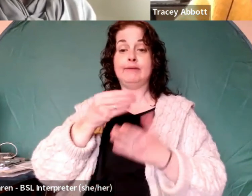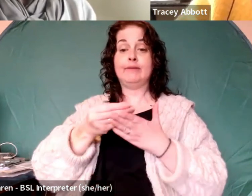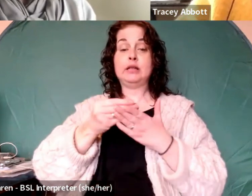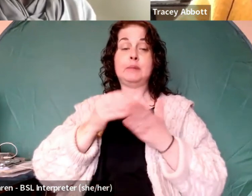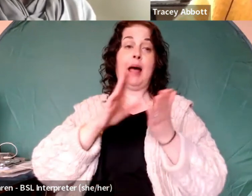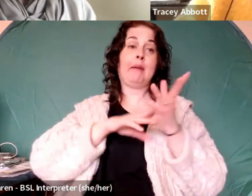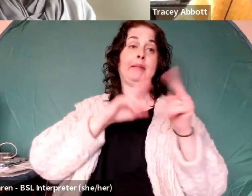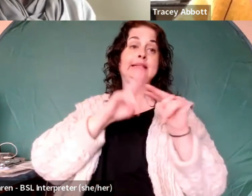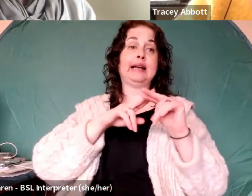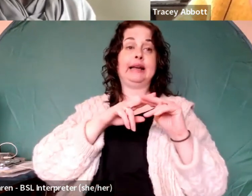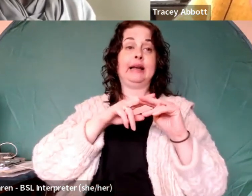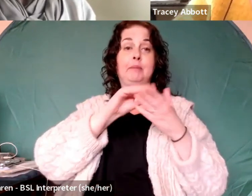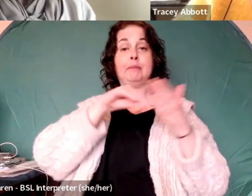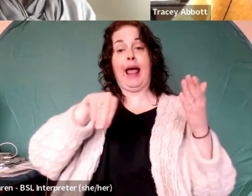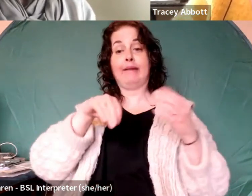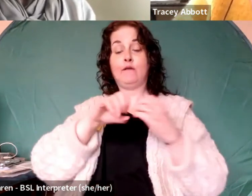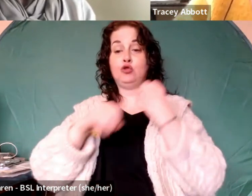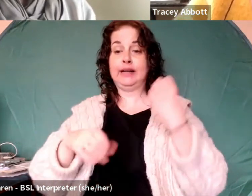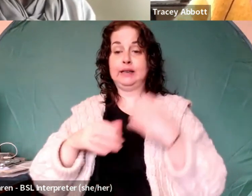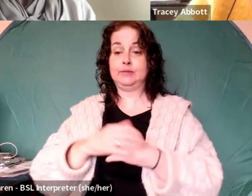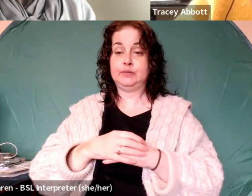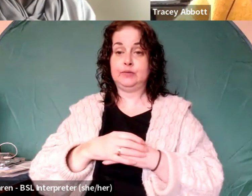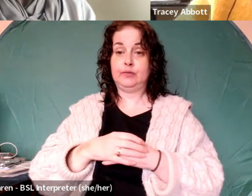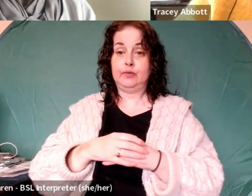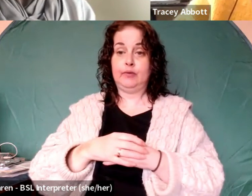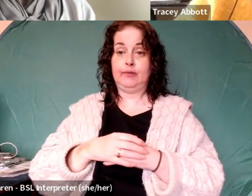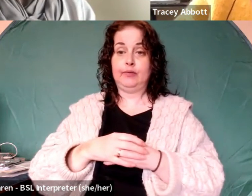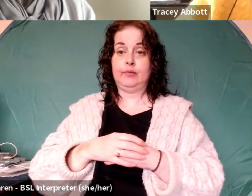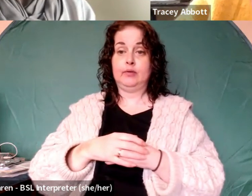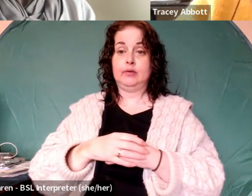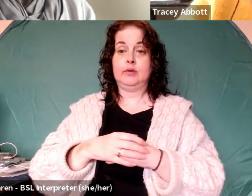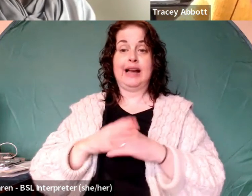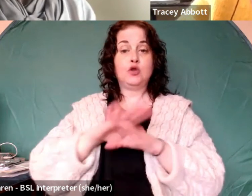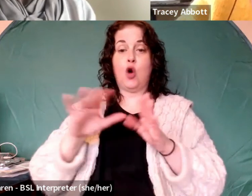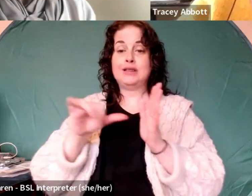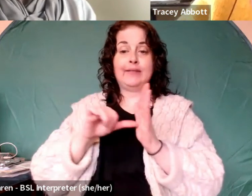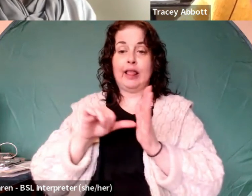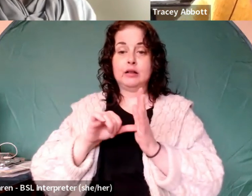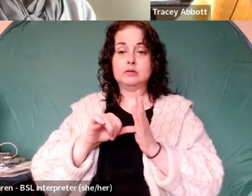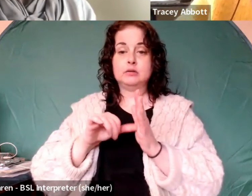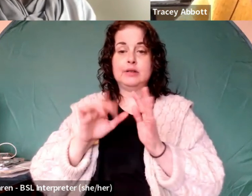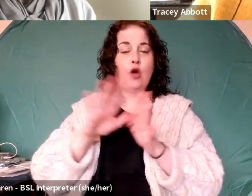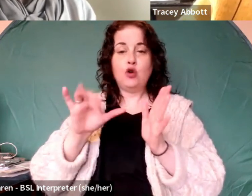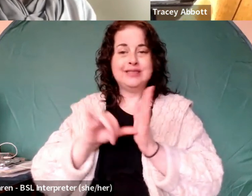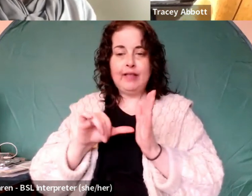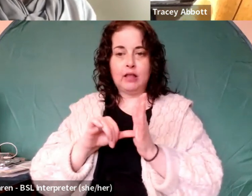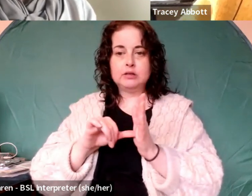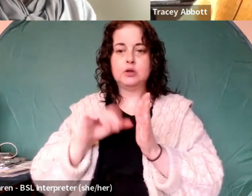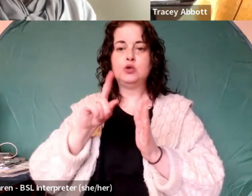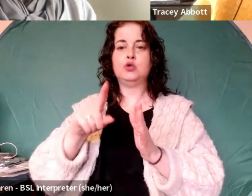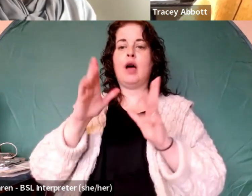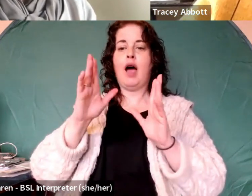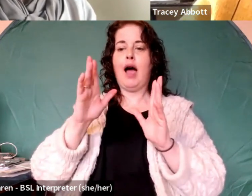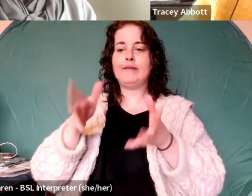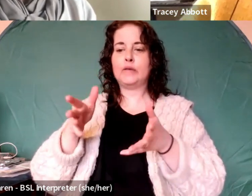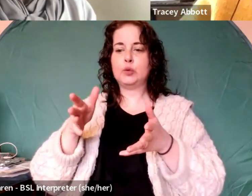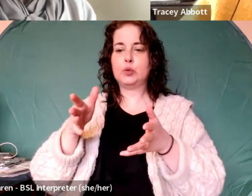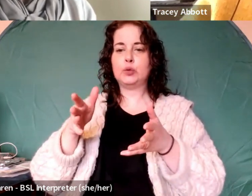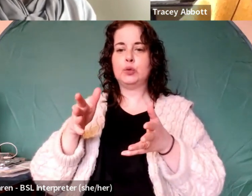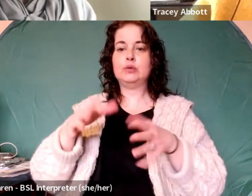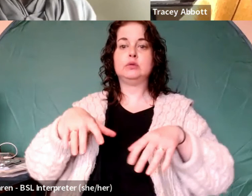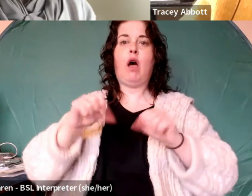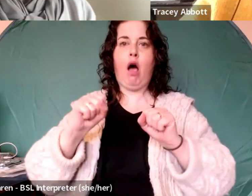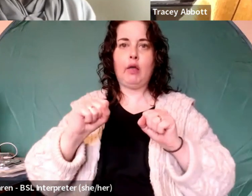and daddy. It really isn't difficult. None of this is difficult. You just have to